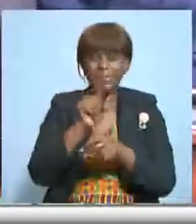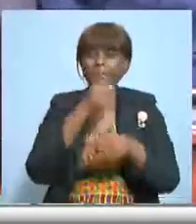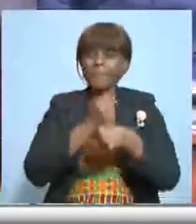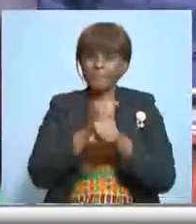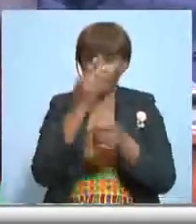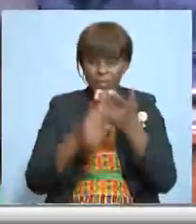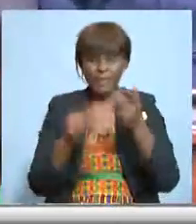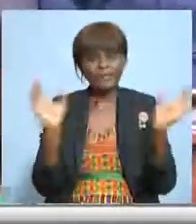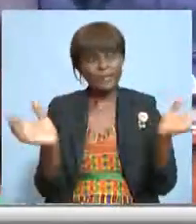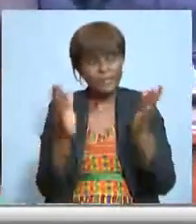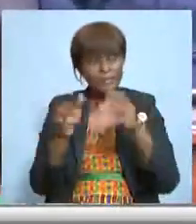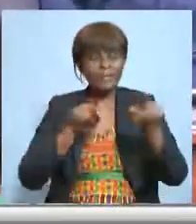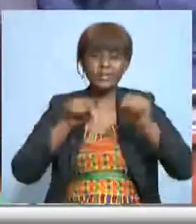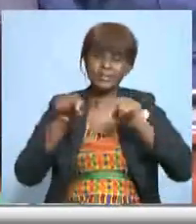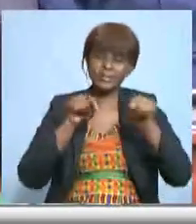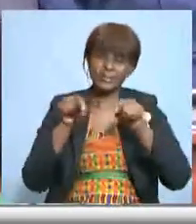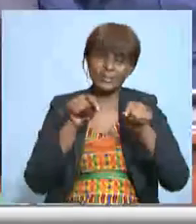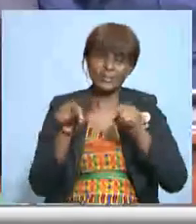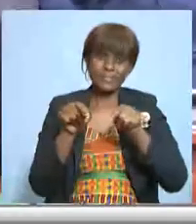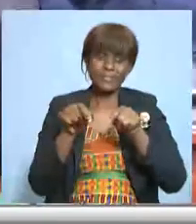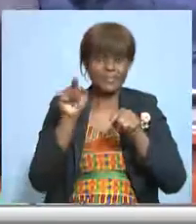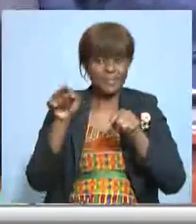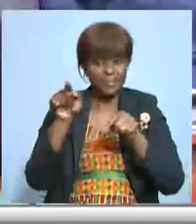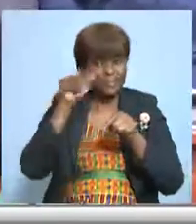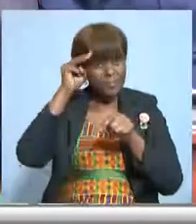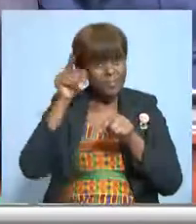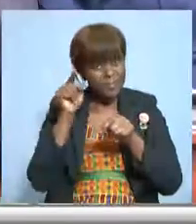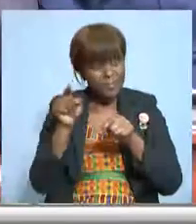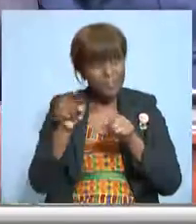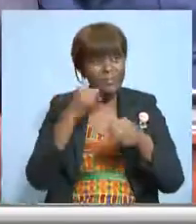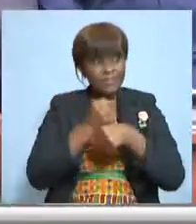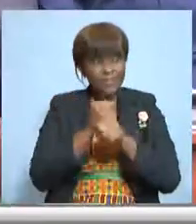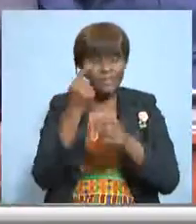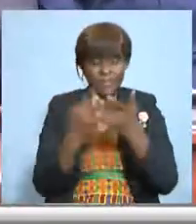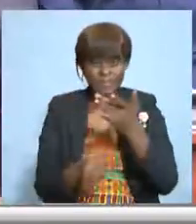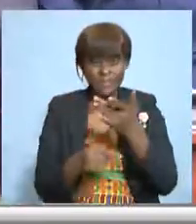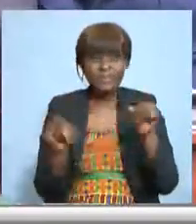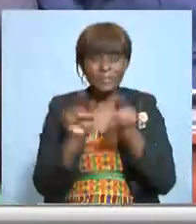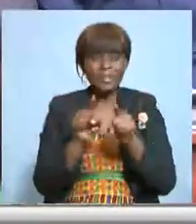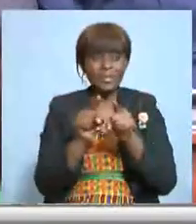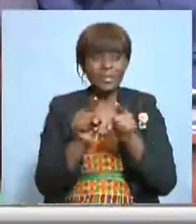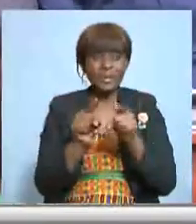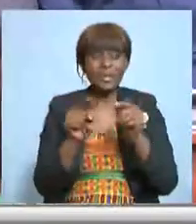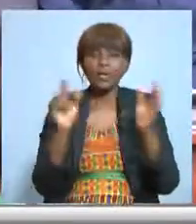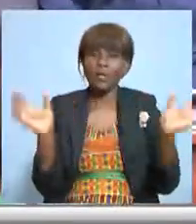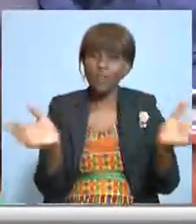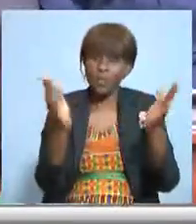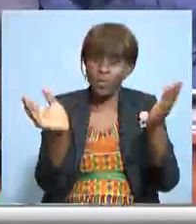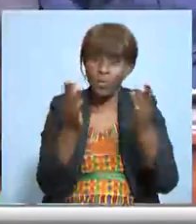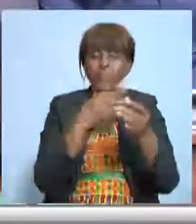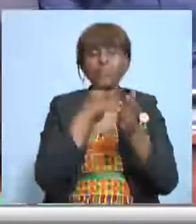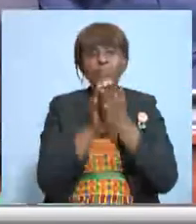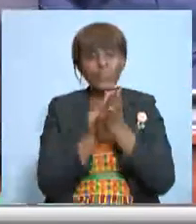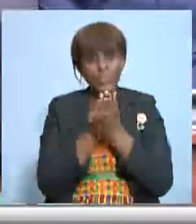to enhance governance. A ministry is created to propagate an